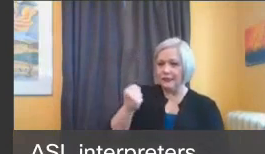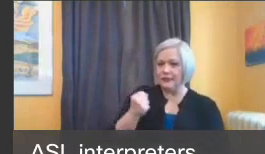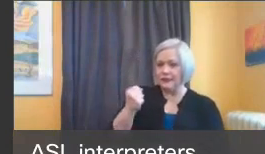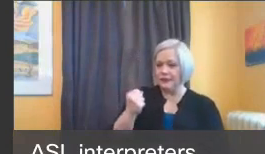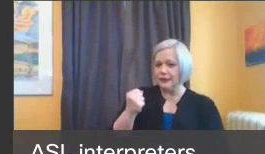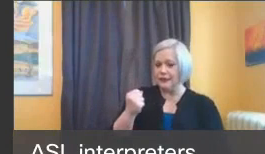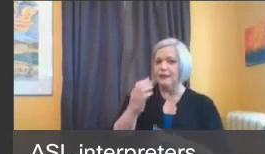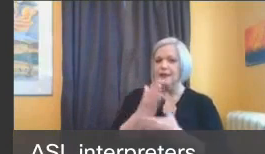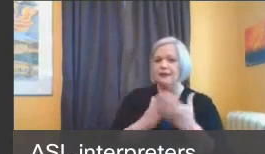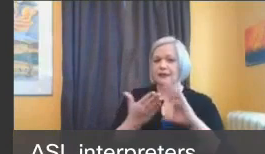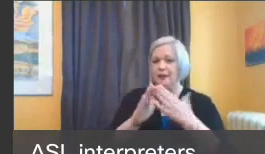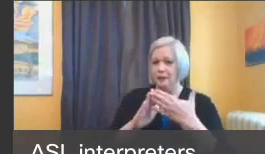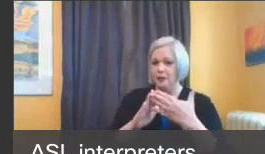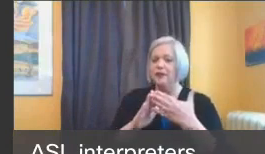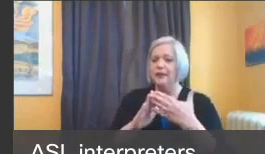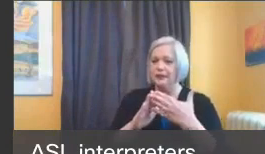a, you know, definite,